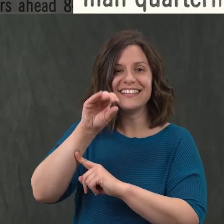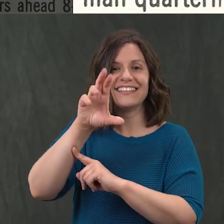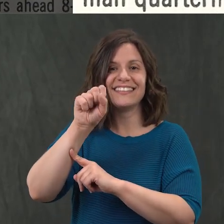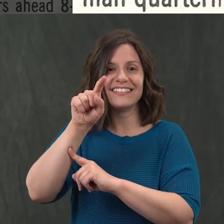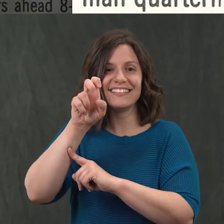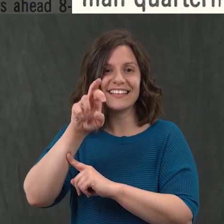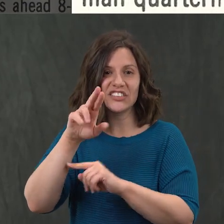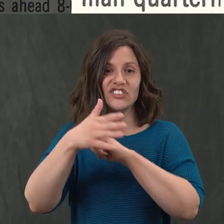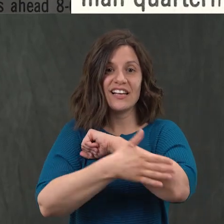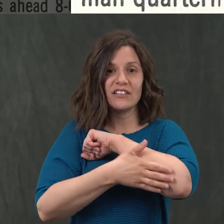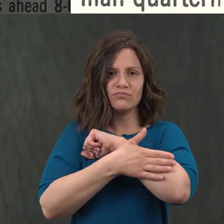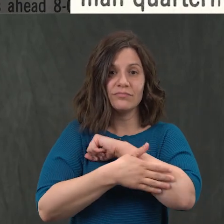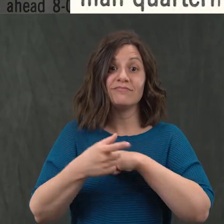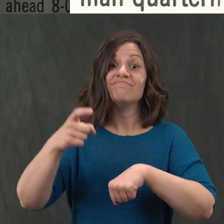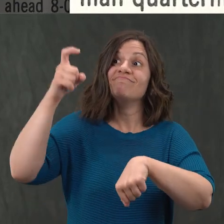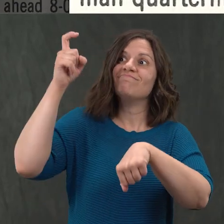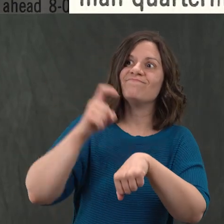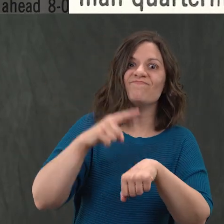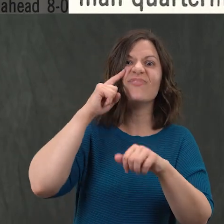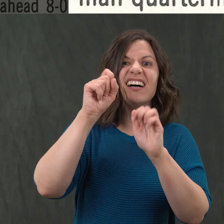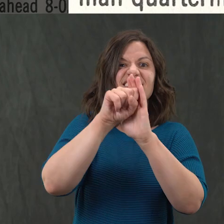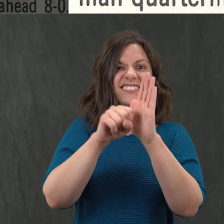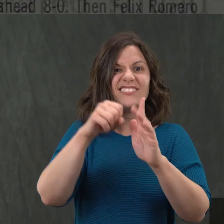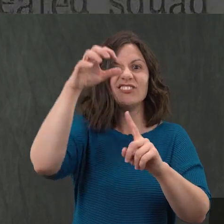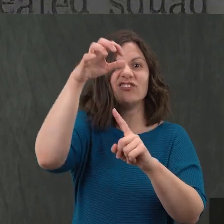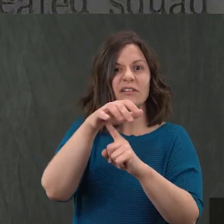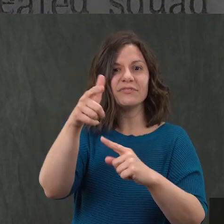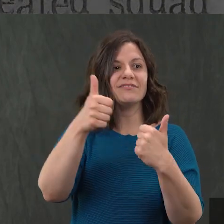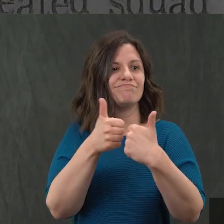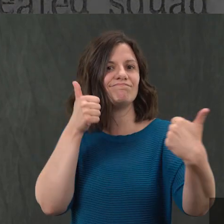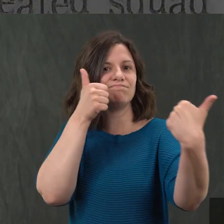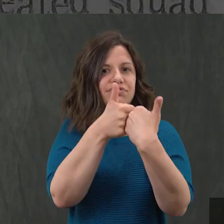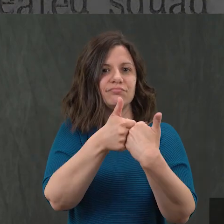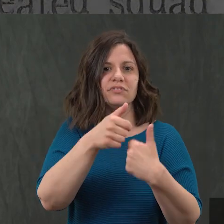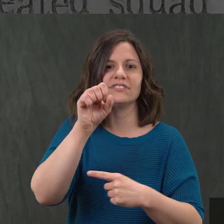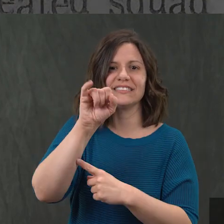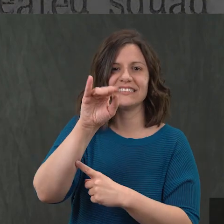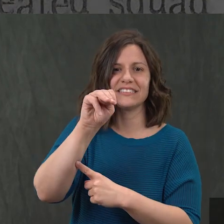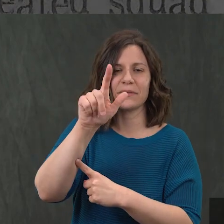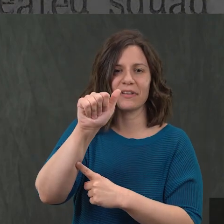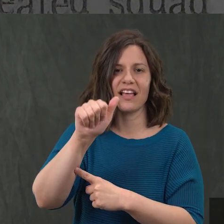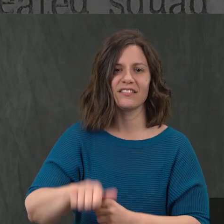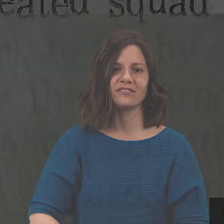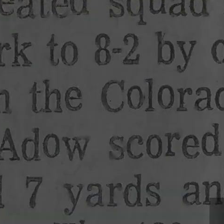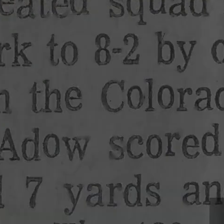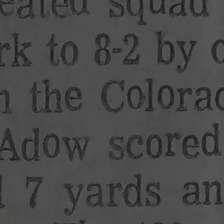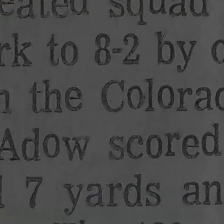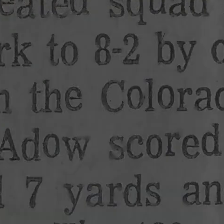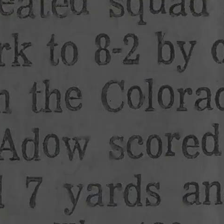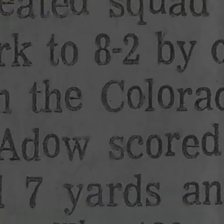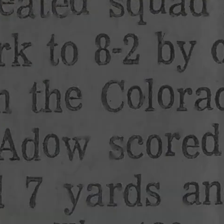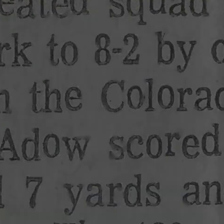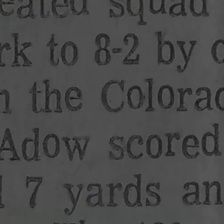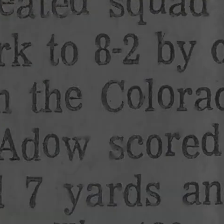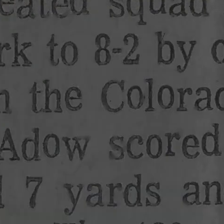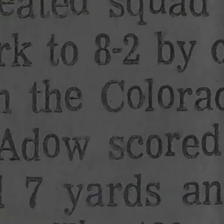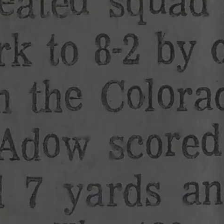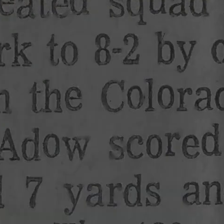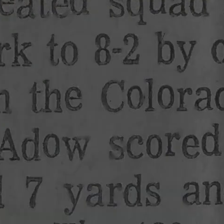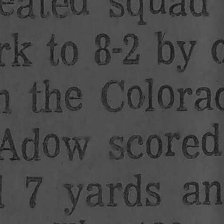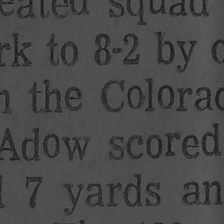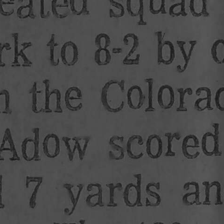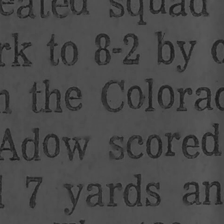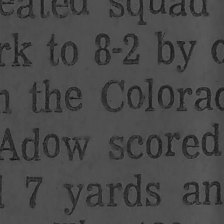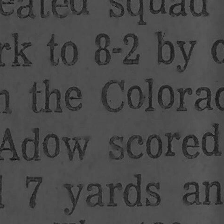In the playoffs, they beat Pete's and Custer County. Then, it was time for the state championship game against Simla. Colorado